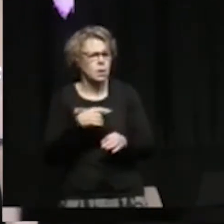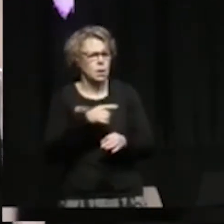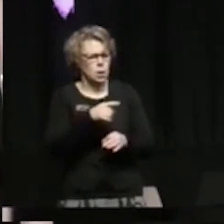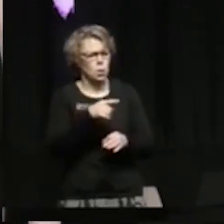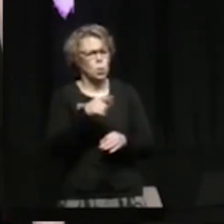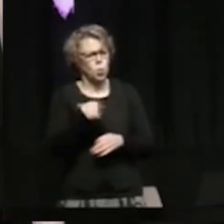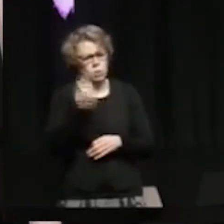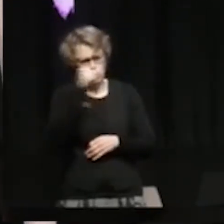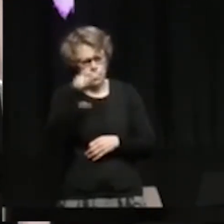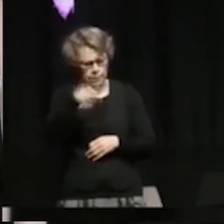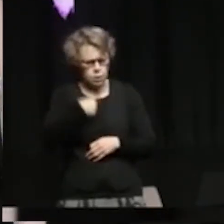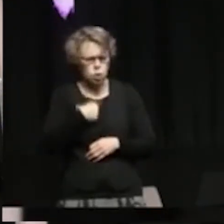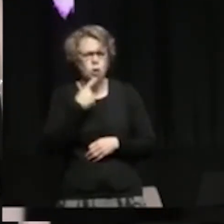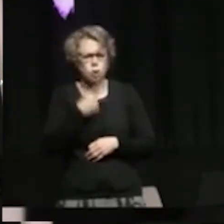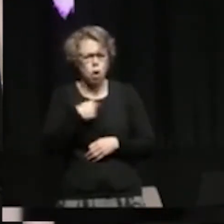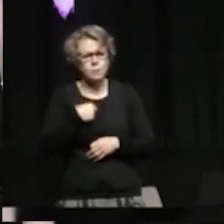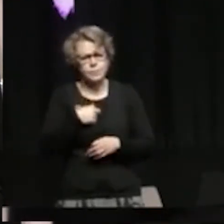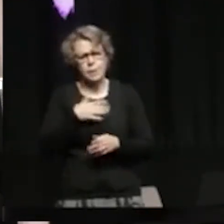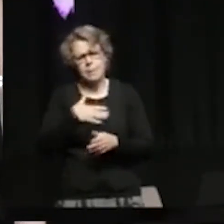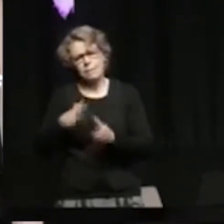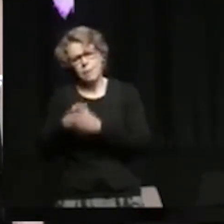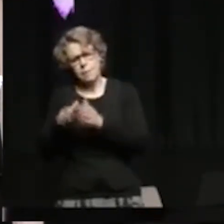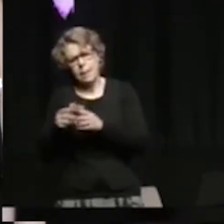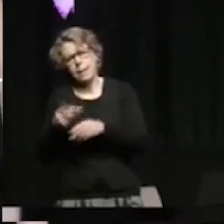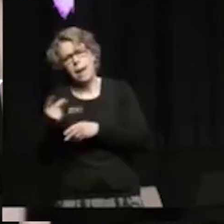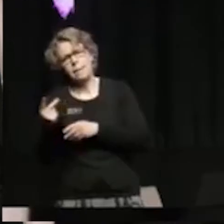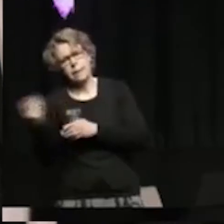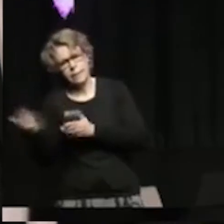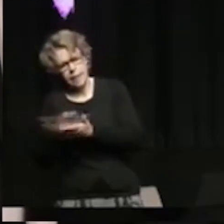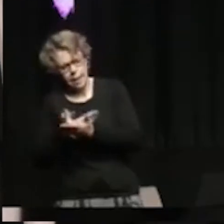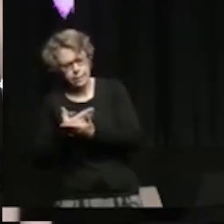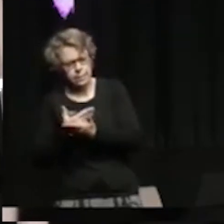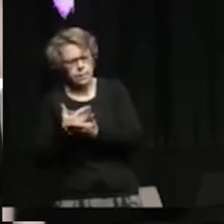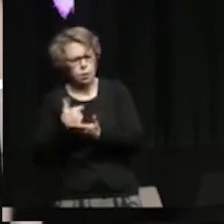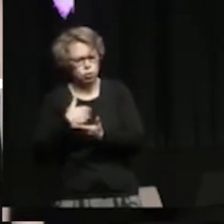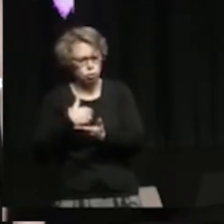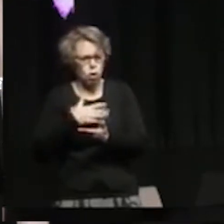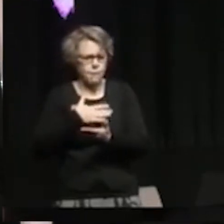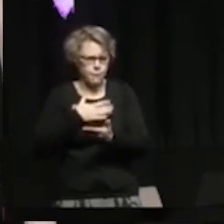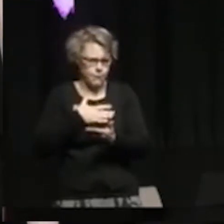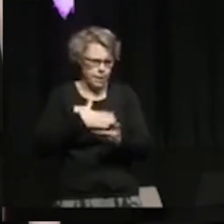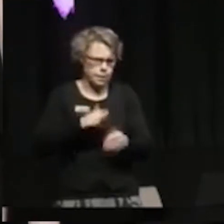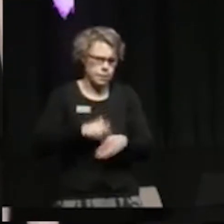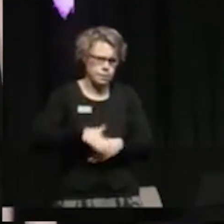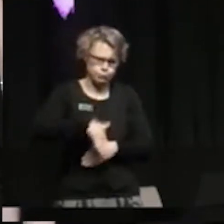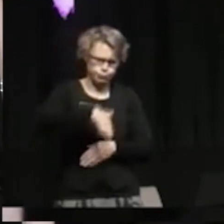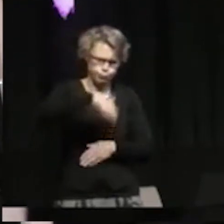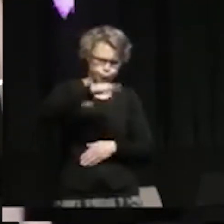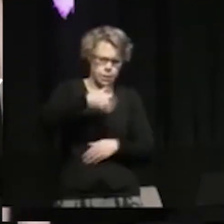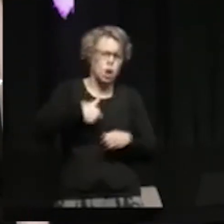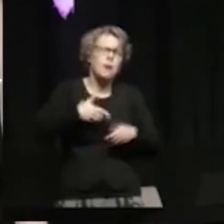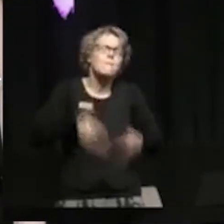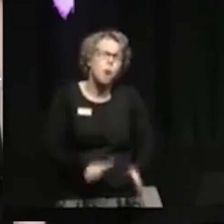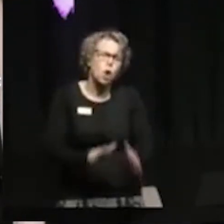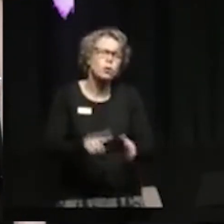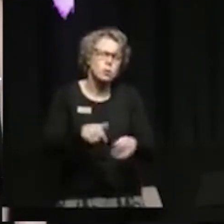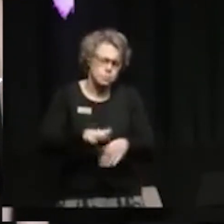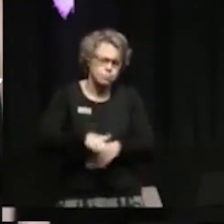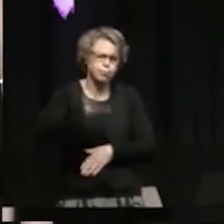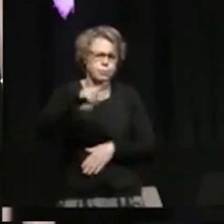well, I decided to register at my family abroad to be able, I'm born and raised in Malmö, he